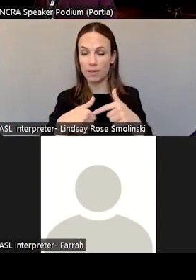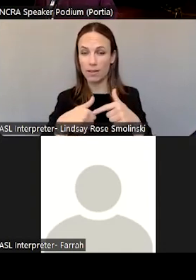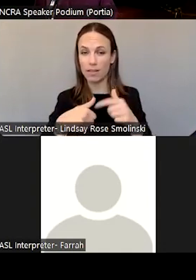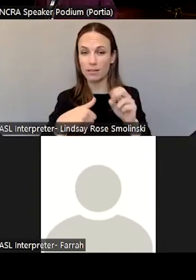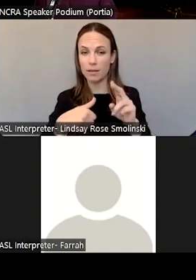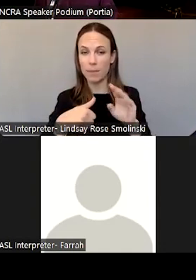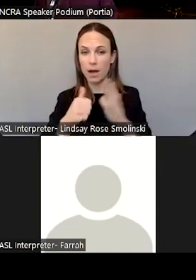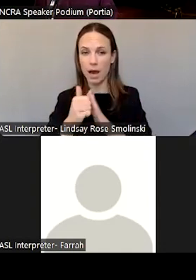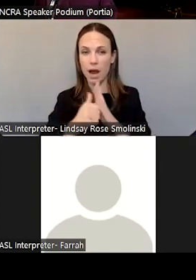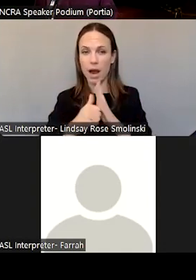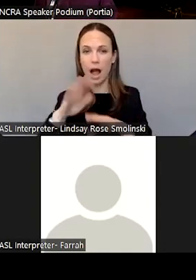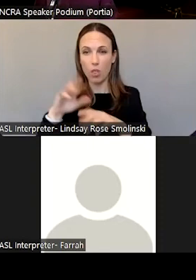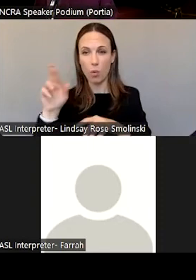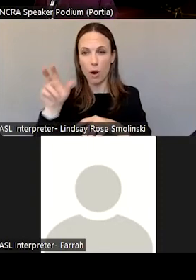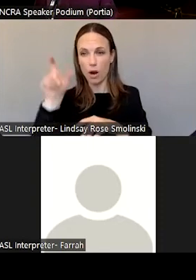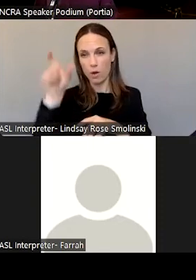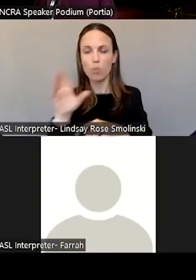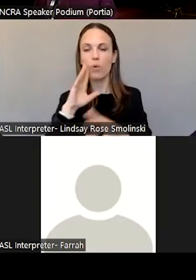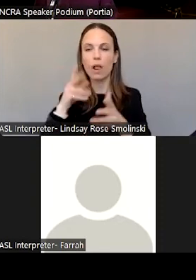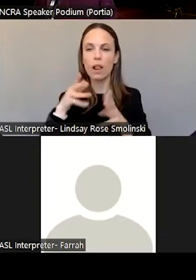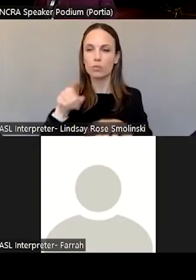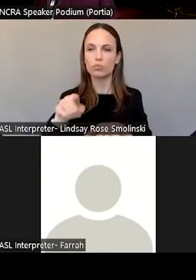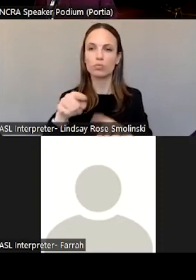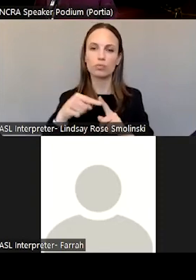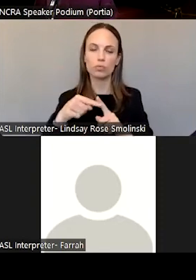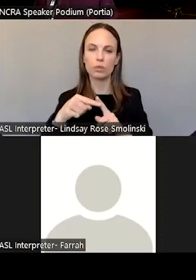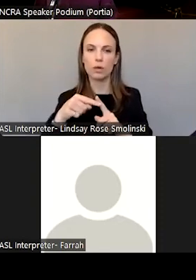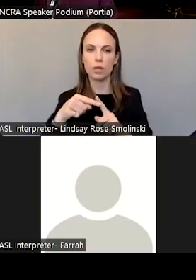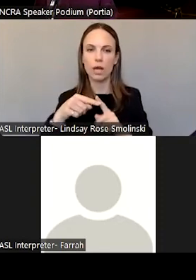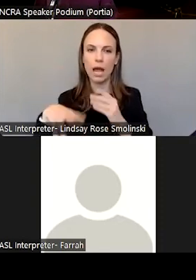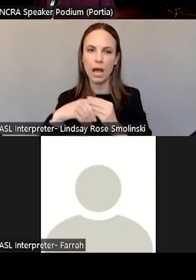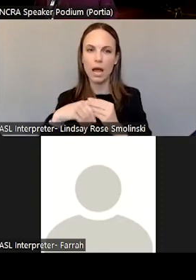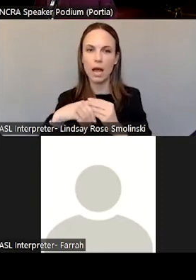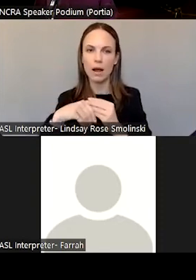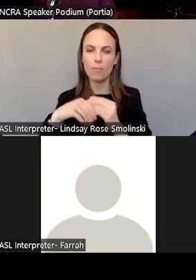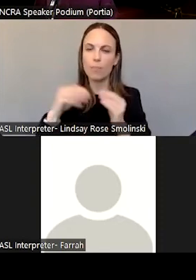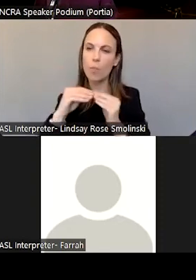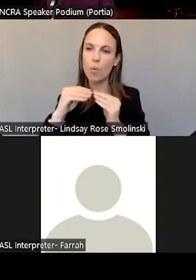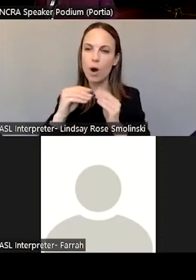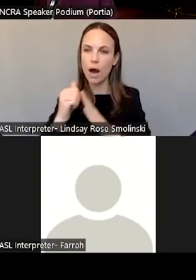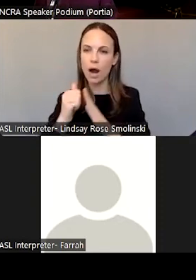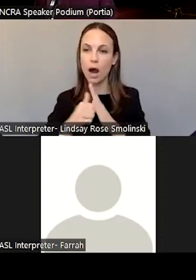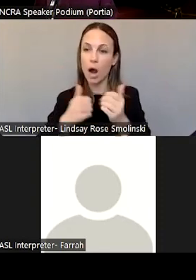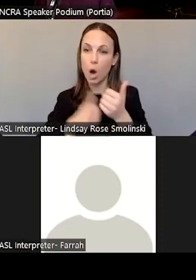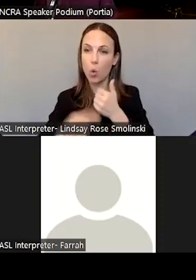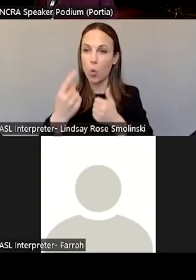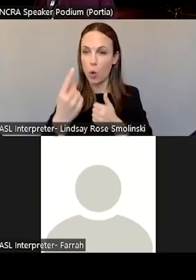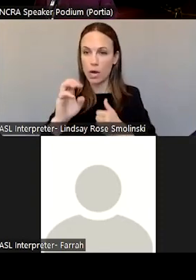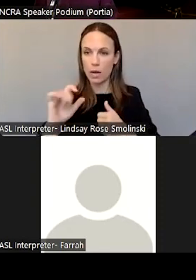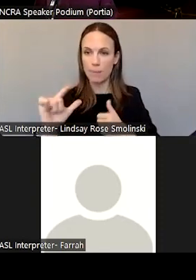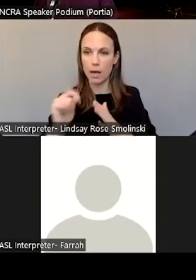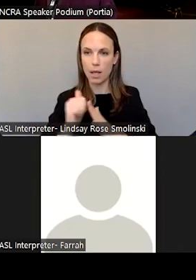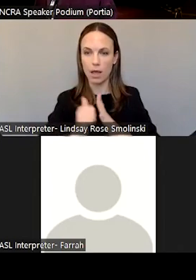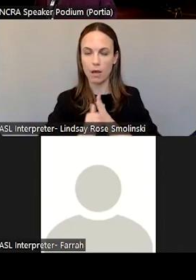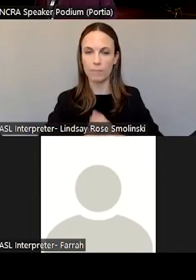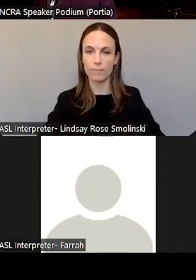is right here, and it will allow you to add extra accounts under one email account.